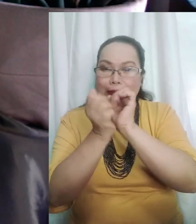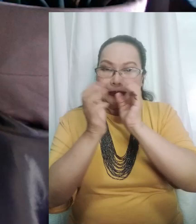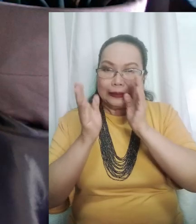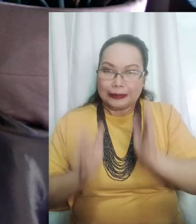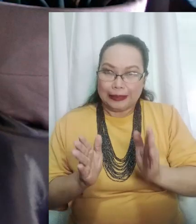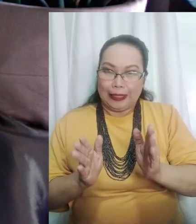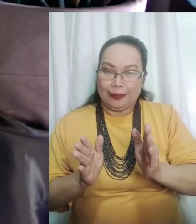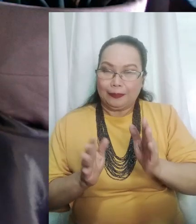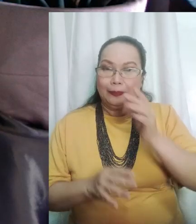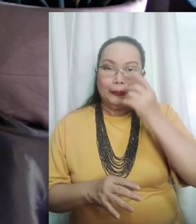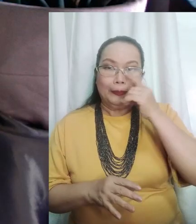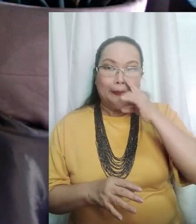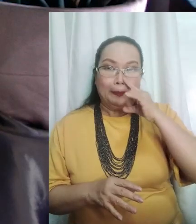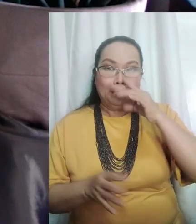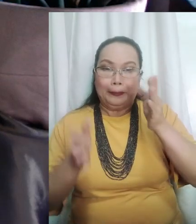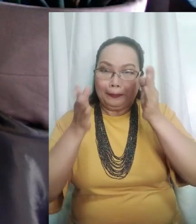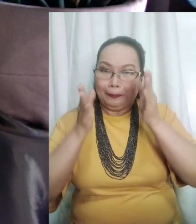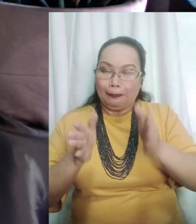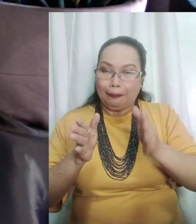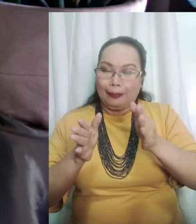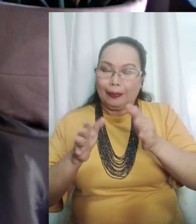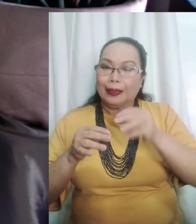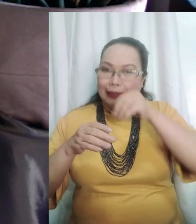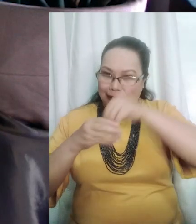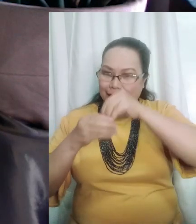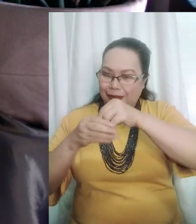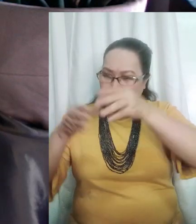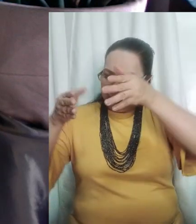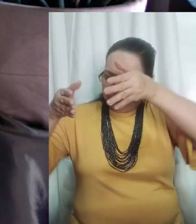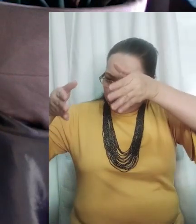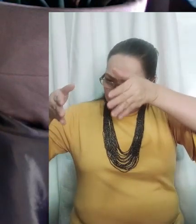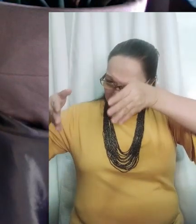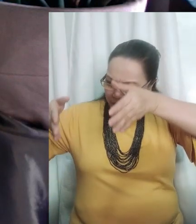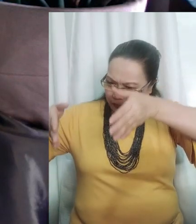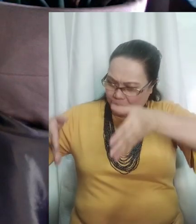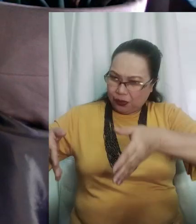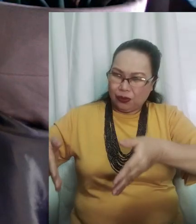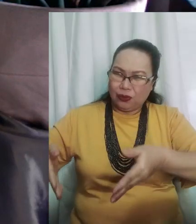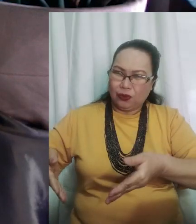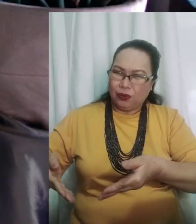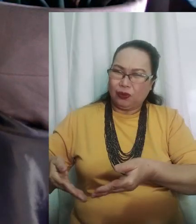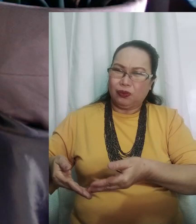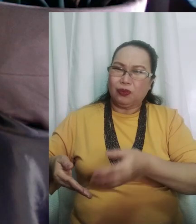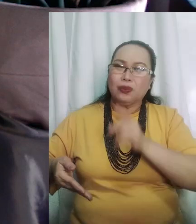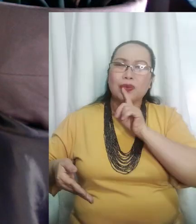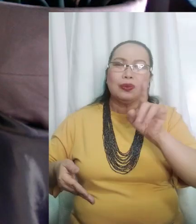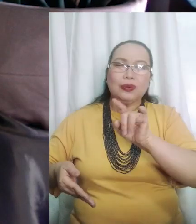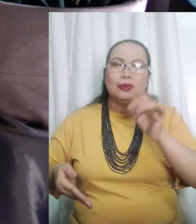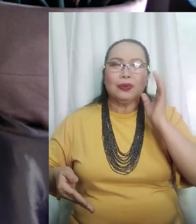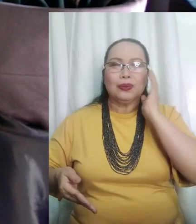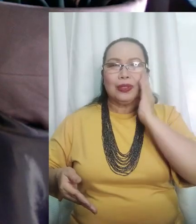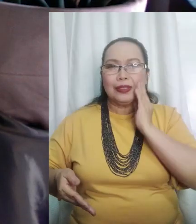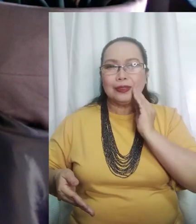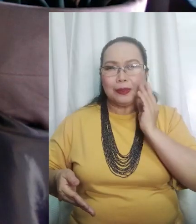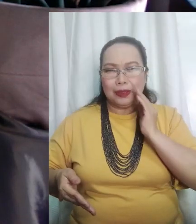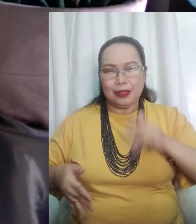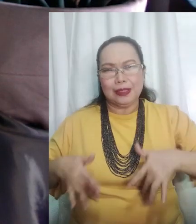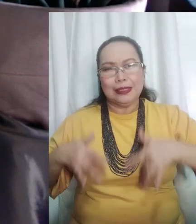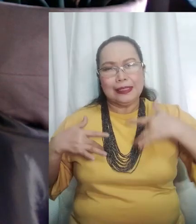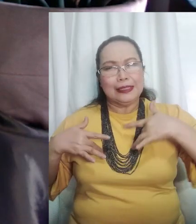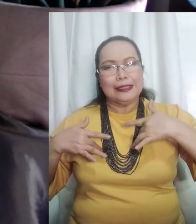was literally at the bottom of the pit and figuratively at the bottom of